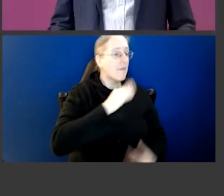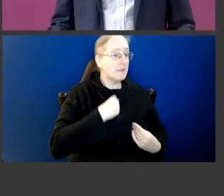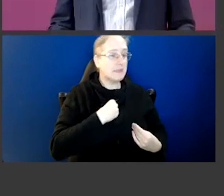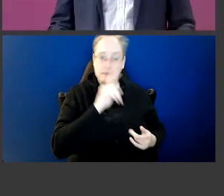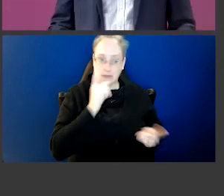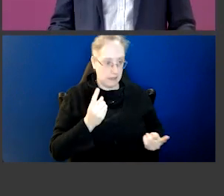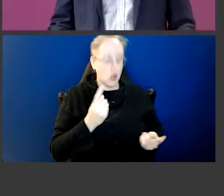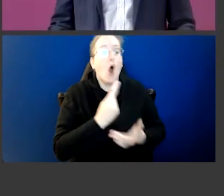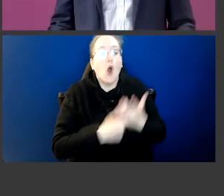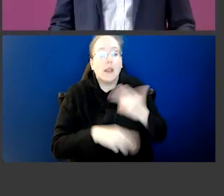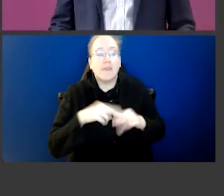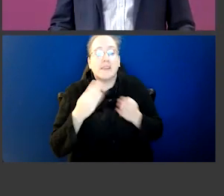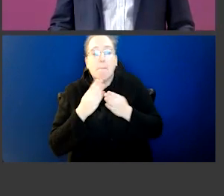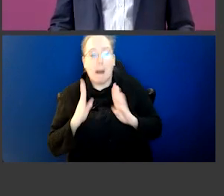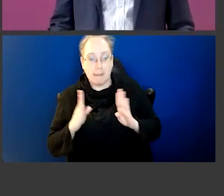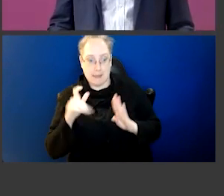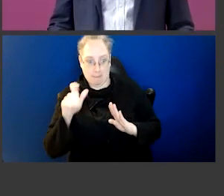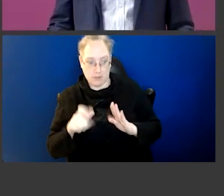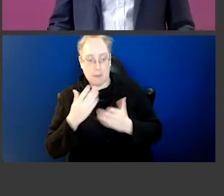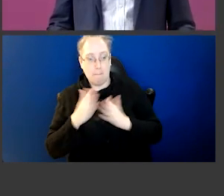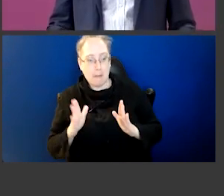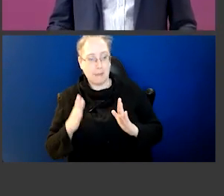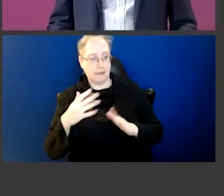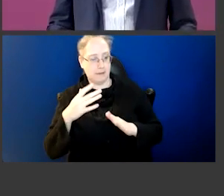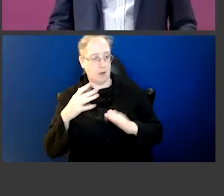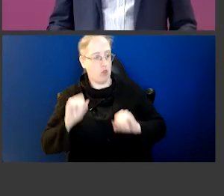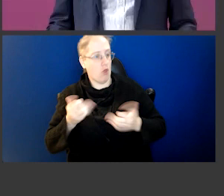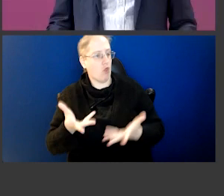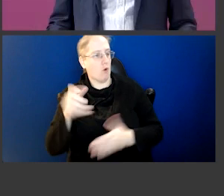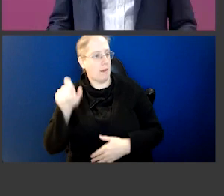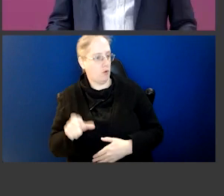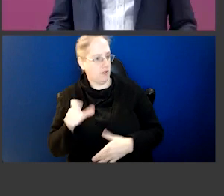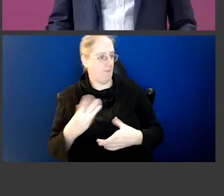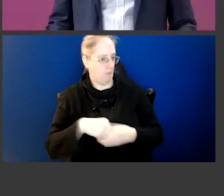and or public authorities that are involved or affected. We don't